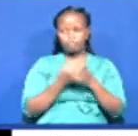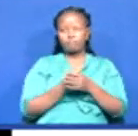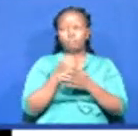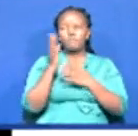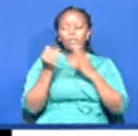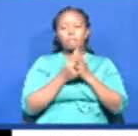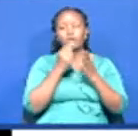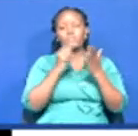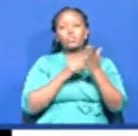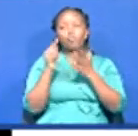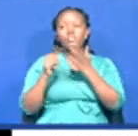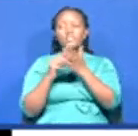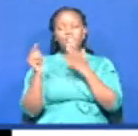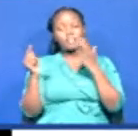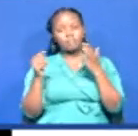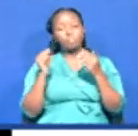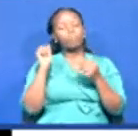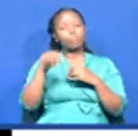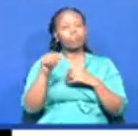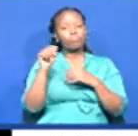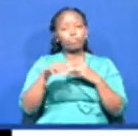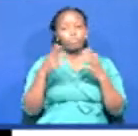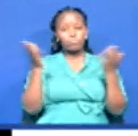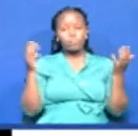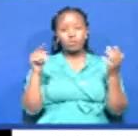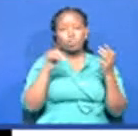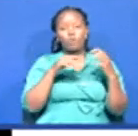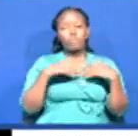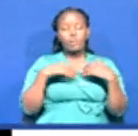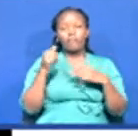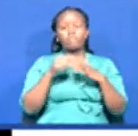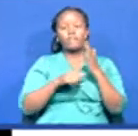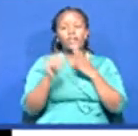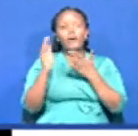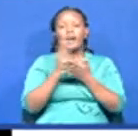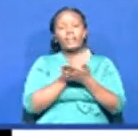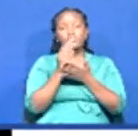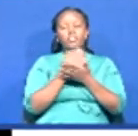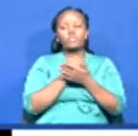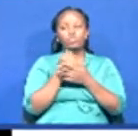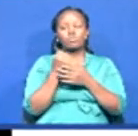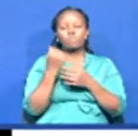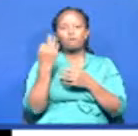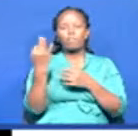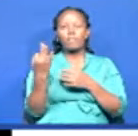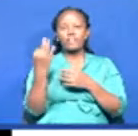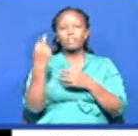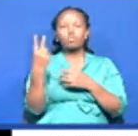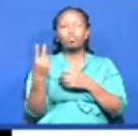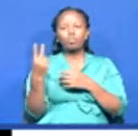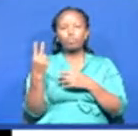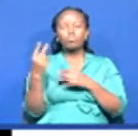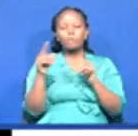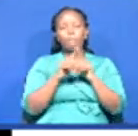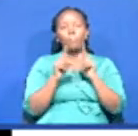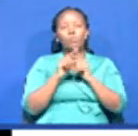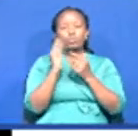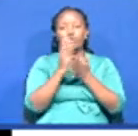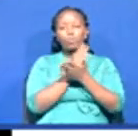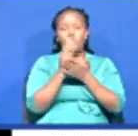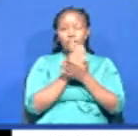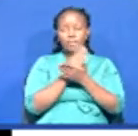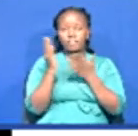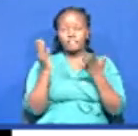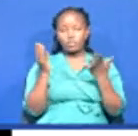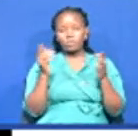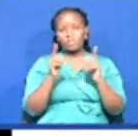sanctions, yes, the offences under Section 32 of the Anti-Counterfeit Act, if you read that particular section, it's really